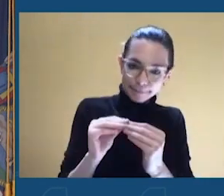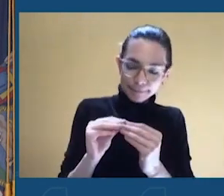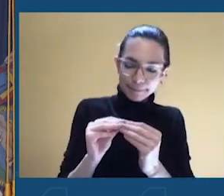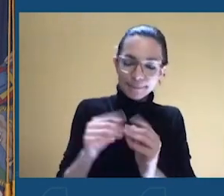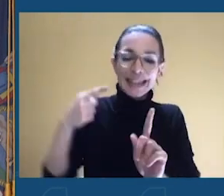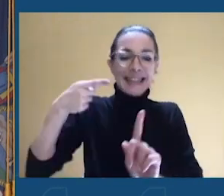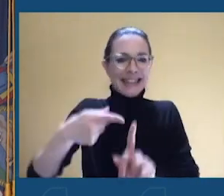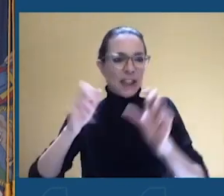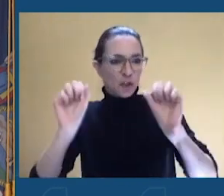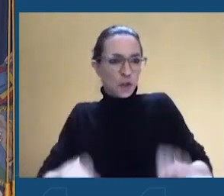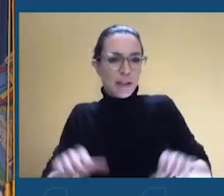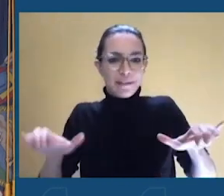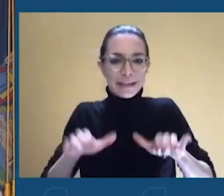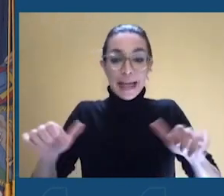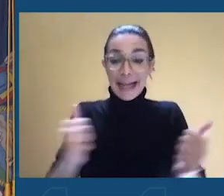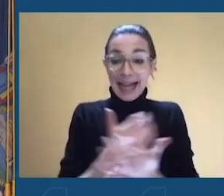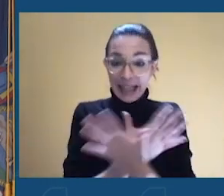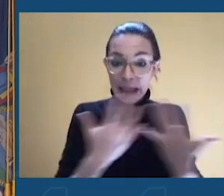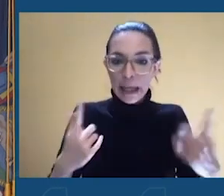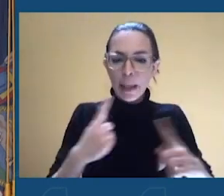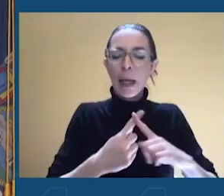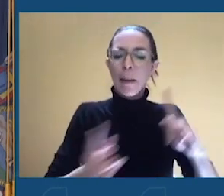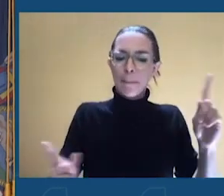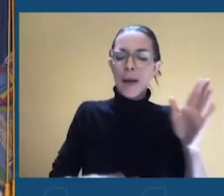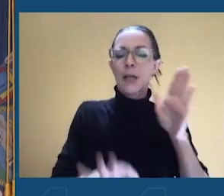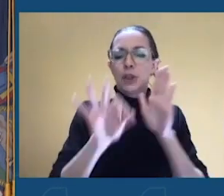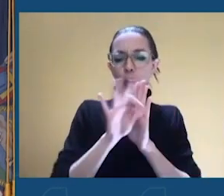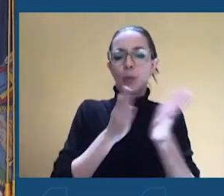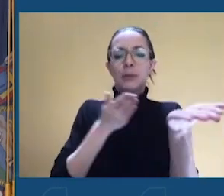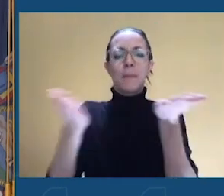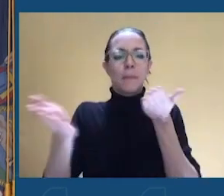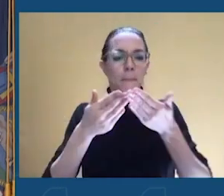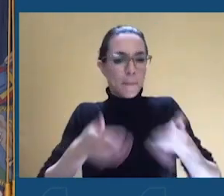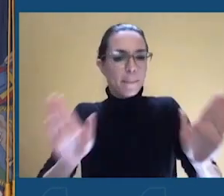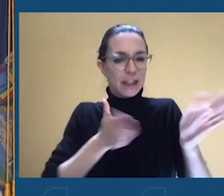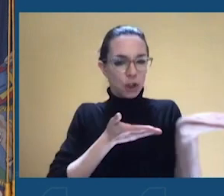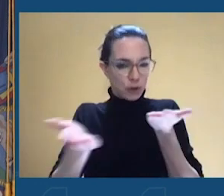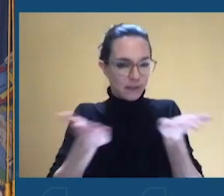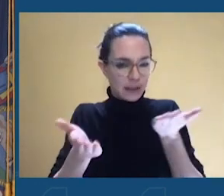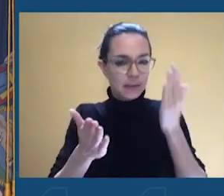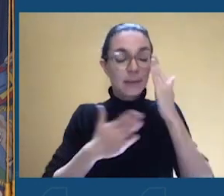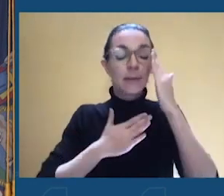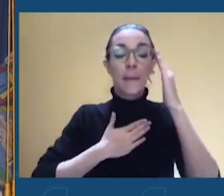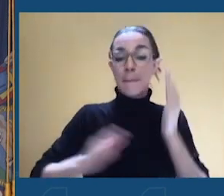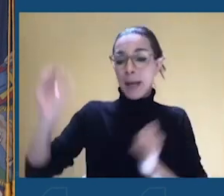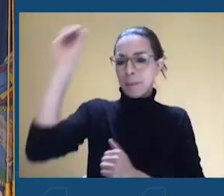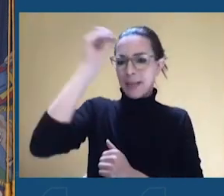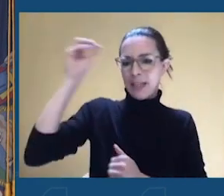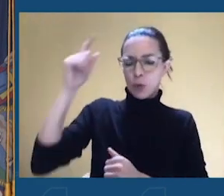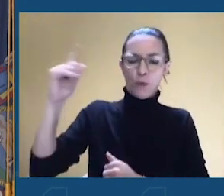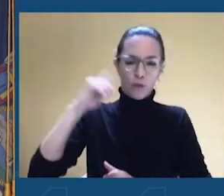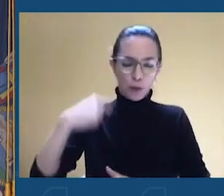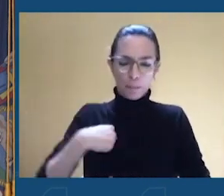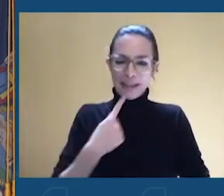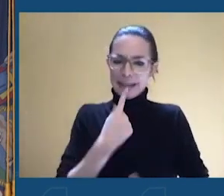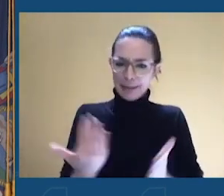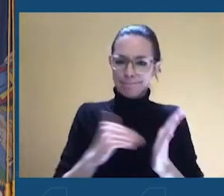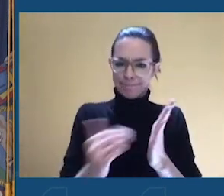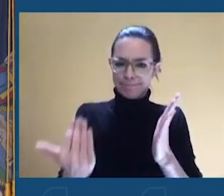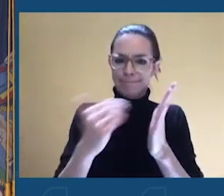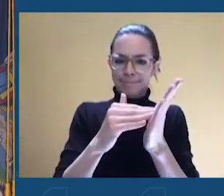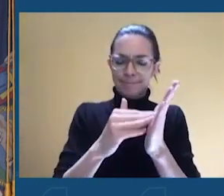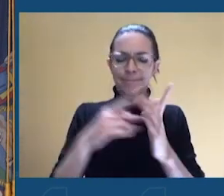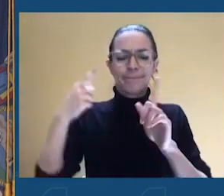anything, and he chose public service. In my opinion, you've heard me say this over and over, there's nothing